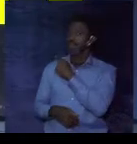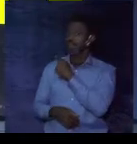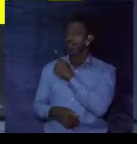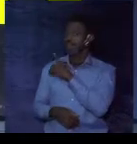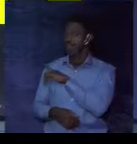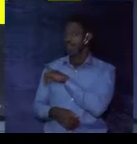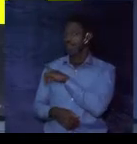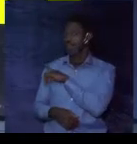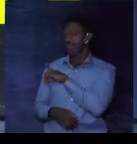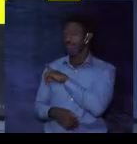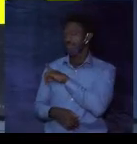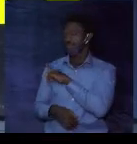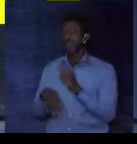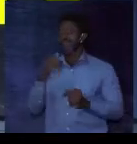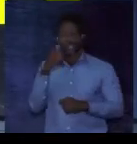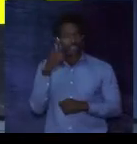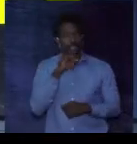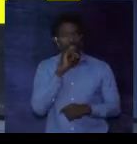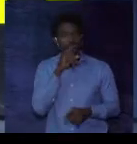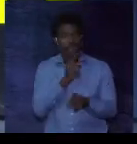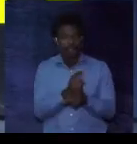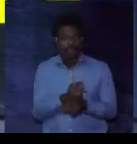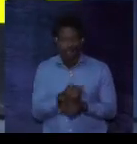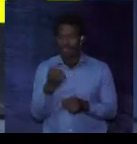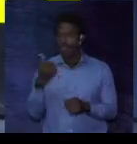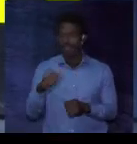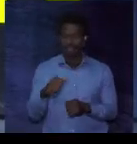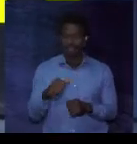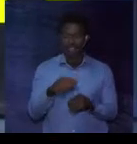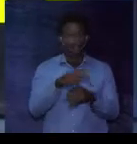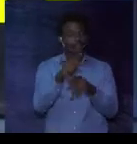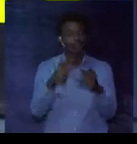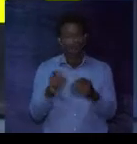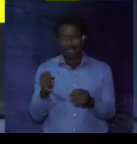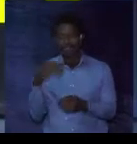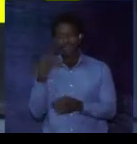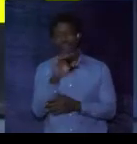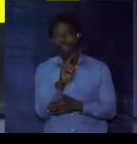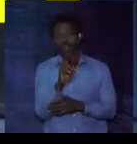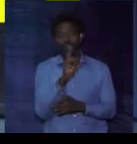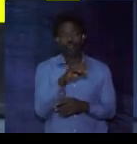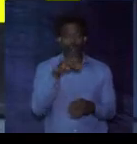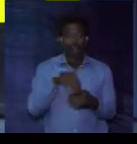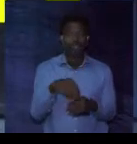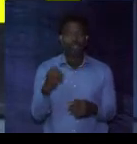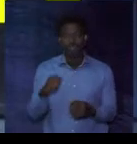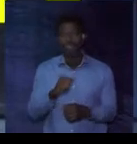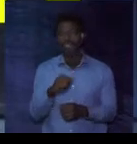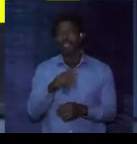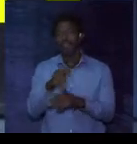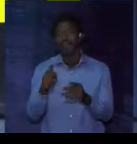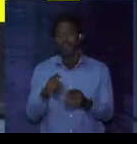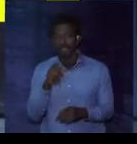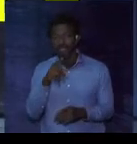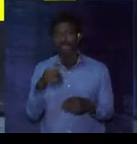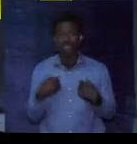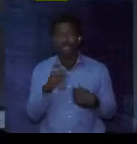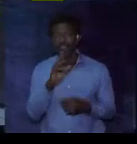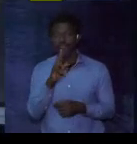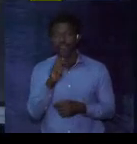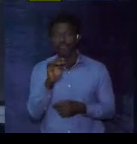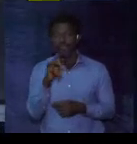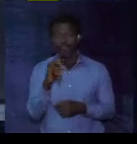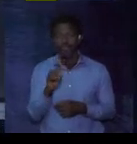is how that 10 goes. Okay, so 10 is just 10 places of 1. So that is 1 in 10 places. So you